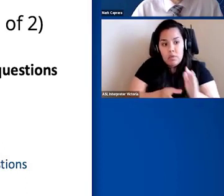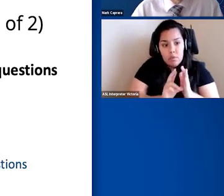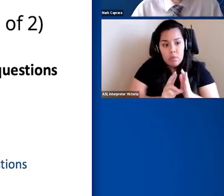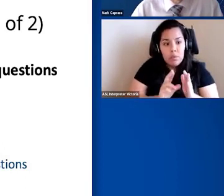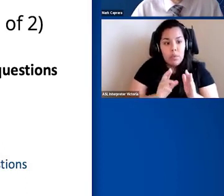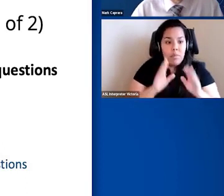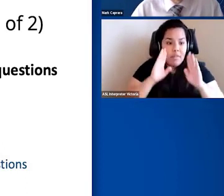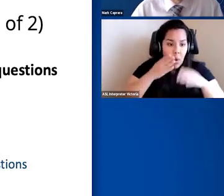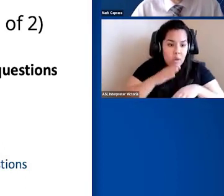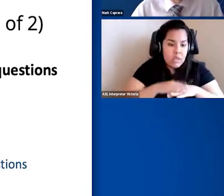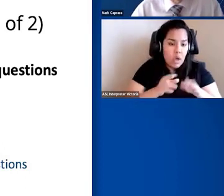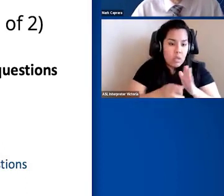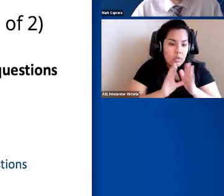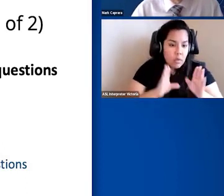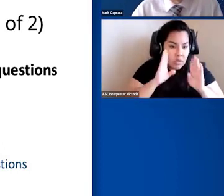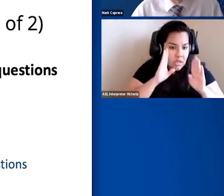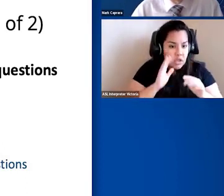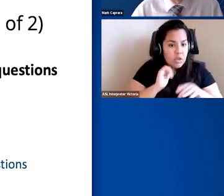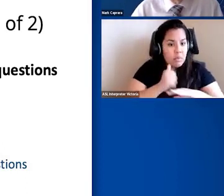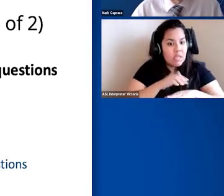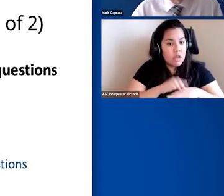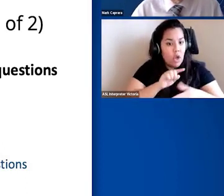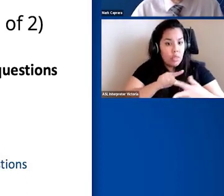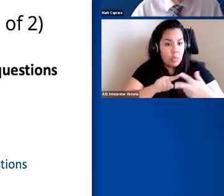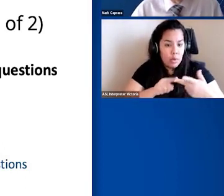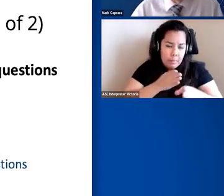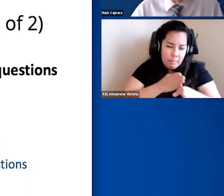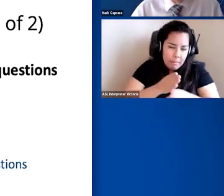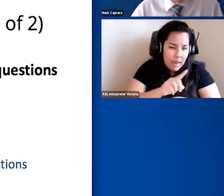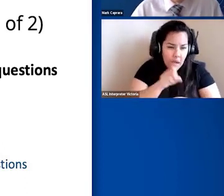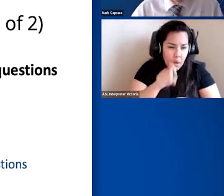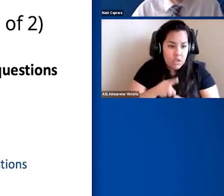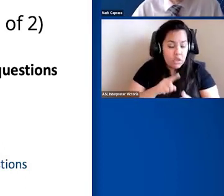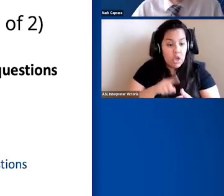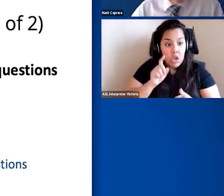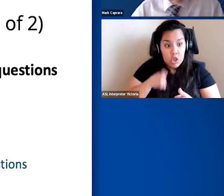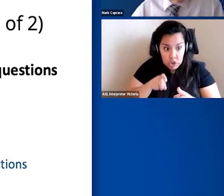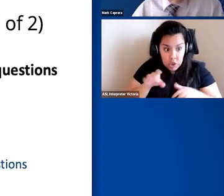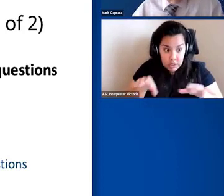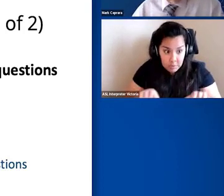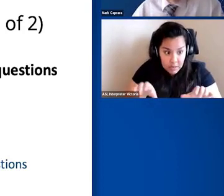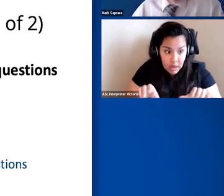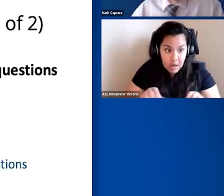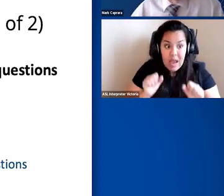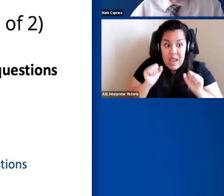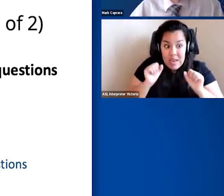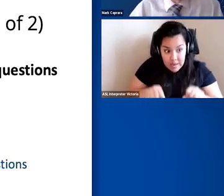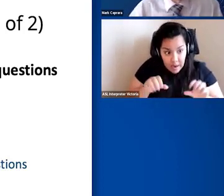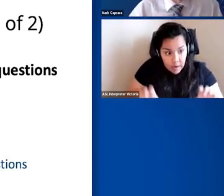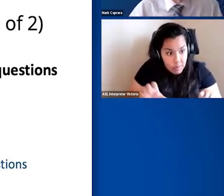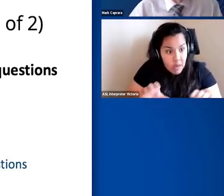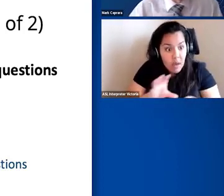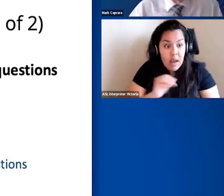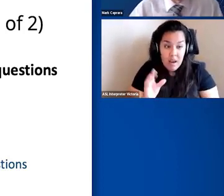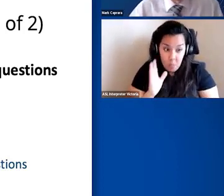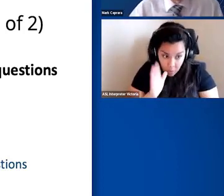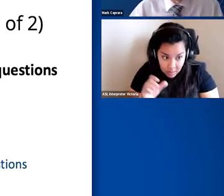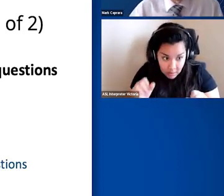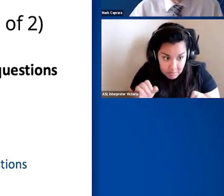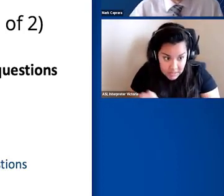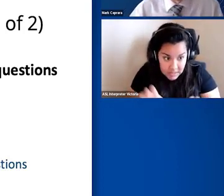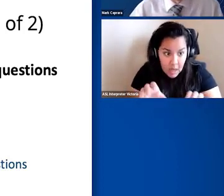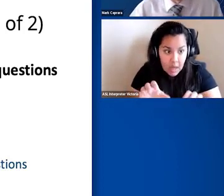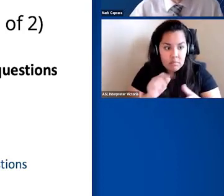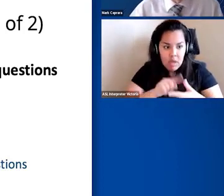questions. Should it be done? Can it be done? And will it be done? And this was done by reorganizing the 5